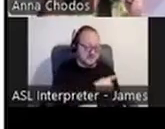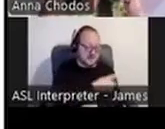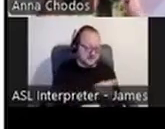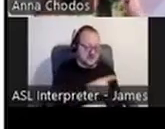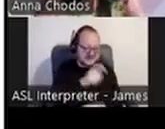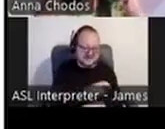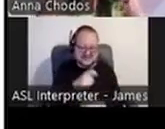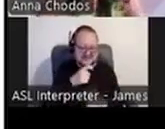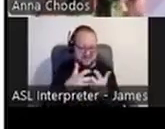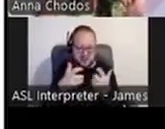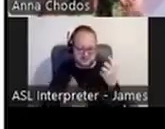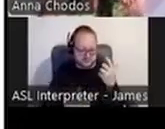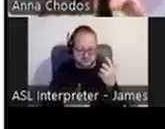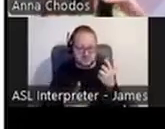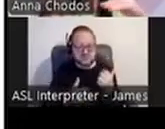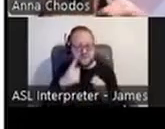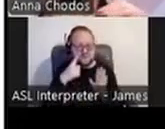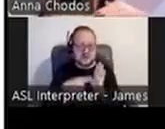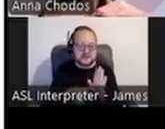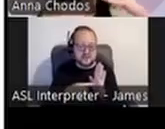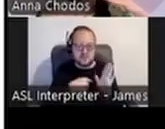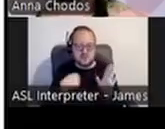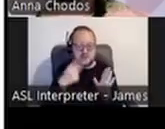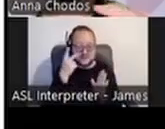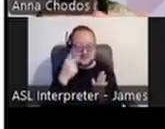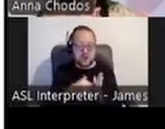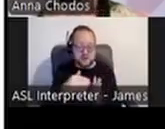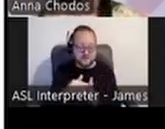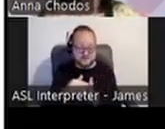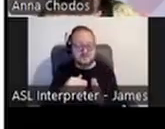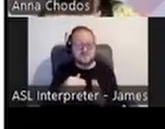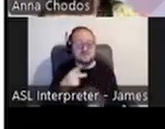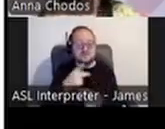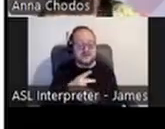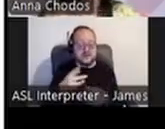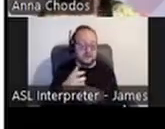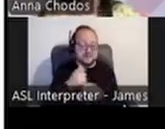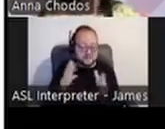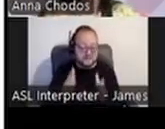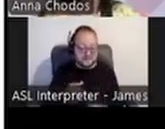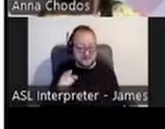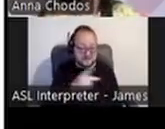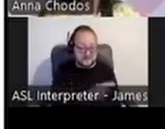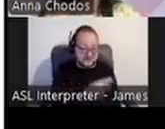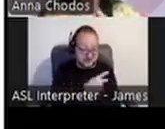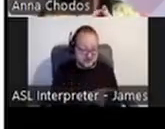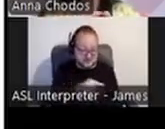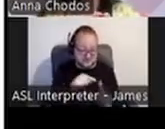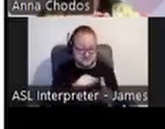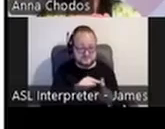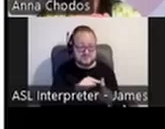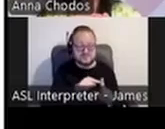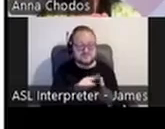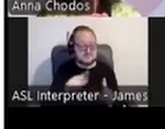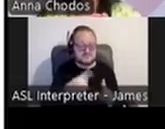people who the care recipient is just has so many needs and they don't